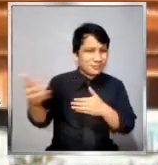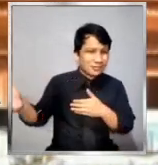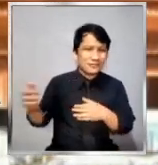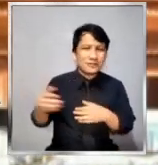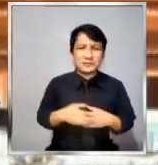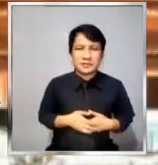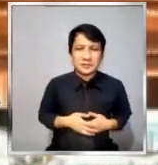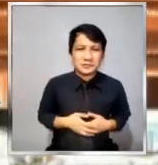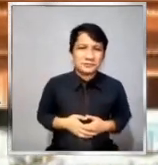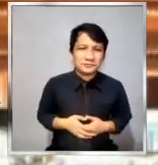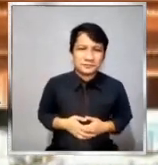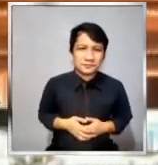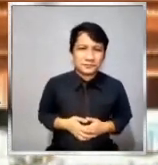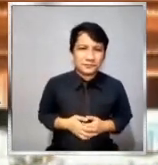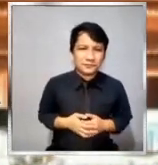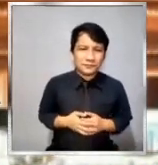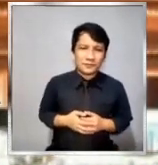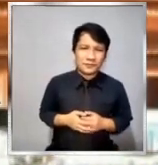Mga